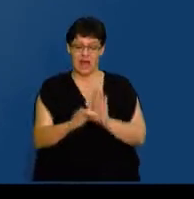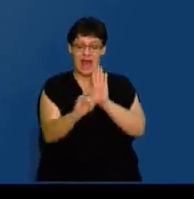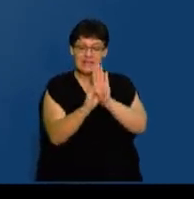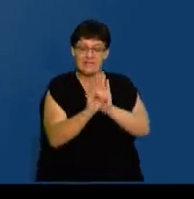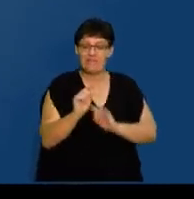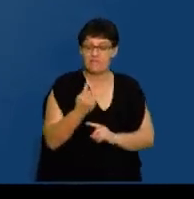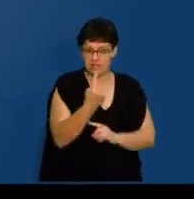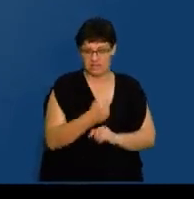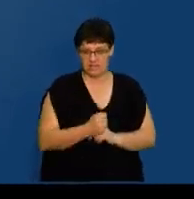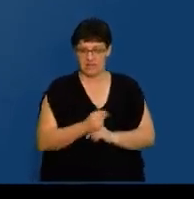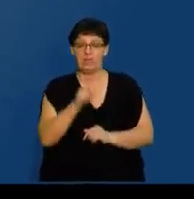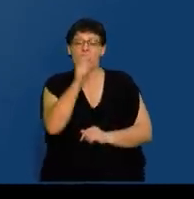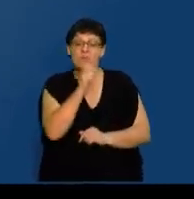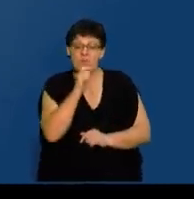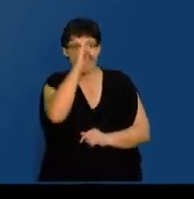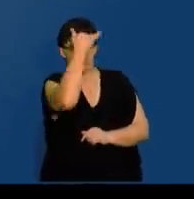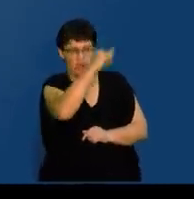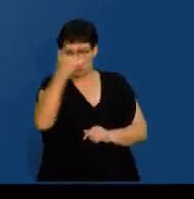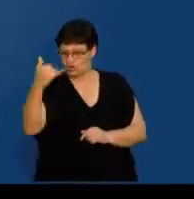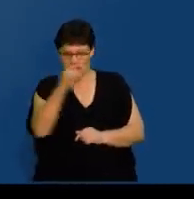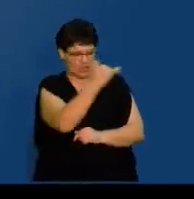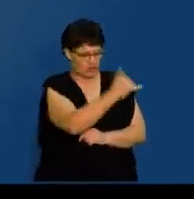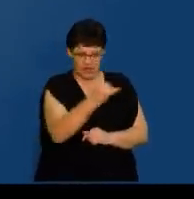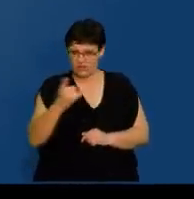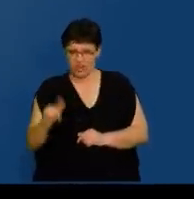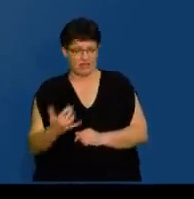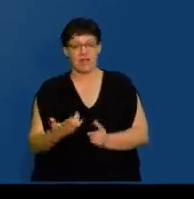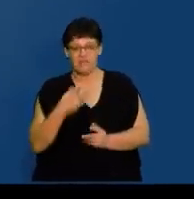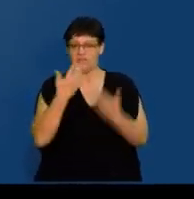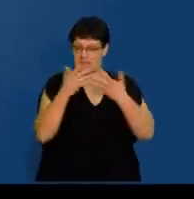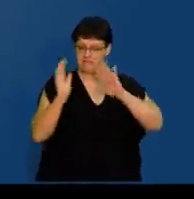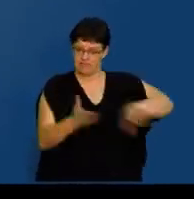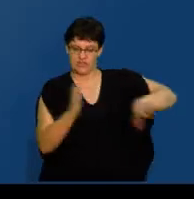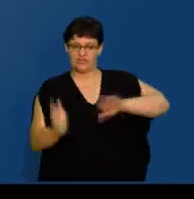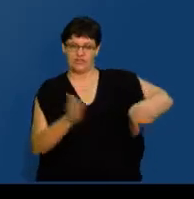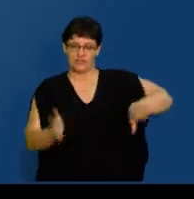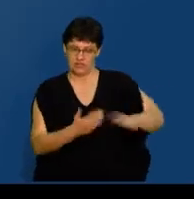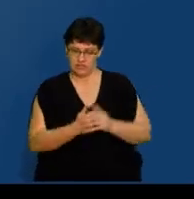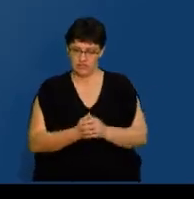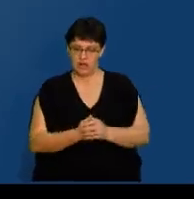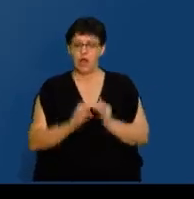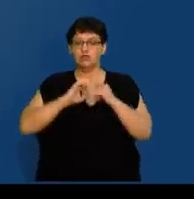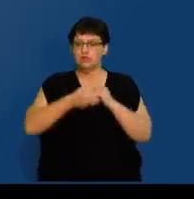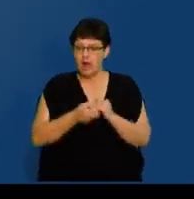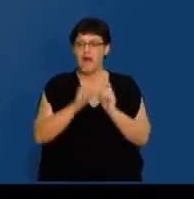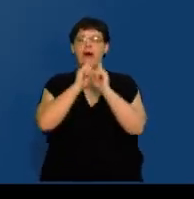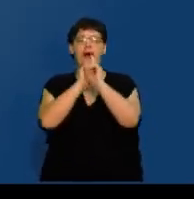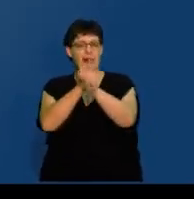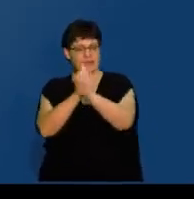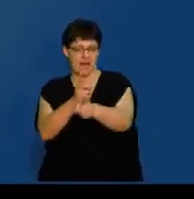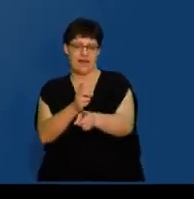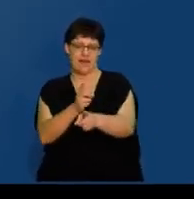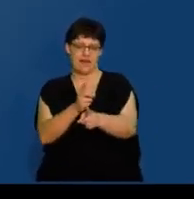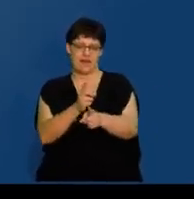first. Use that as a checklist to tick off as you've studied them. Attempt to answer questions, and that's